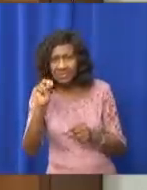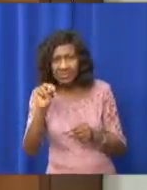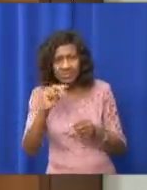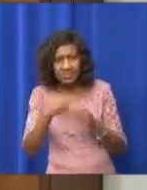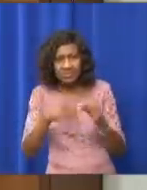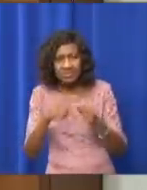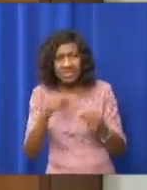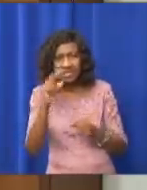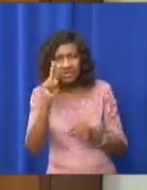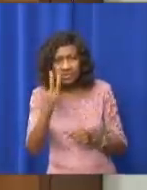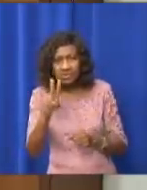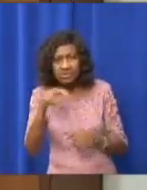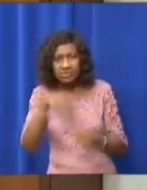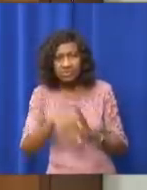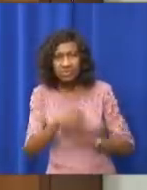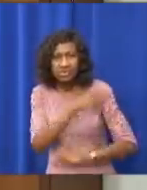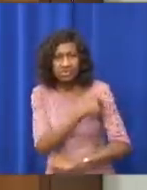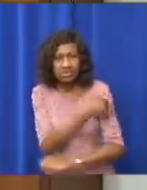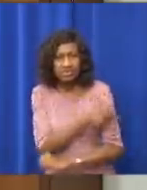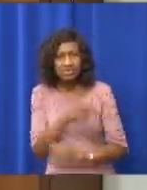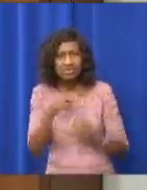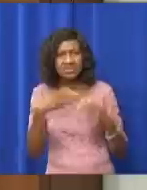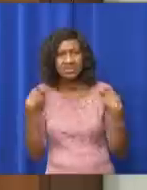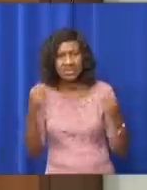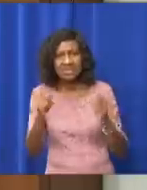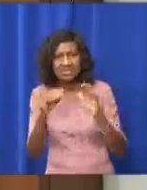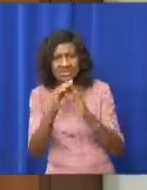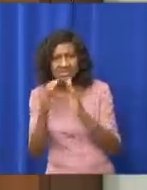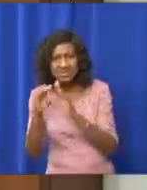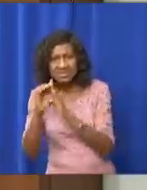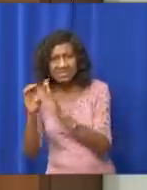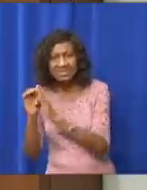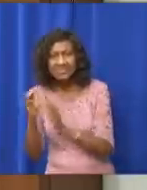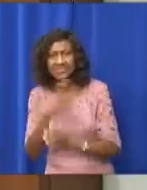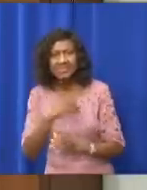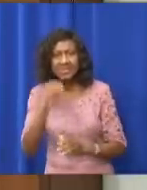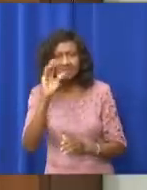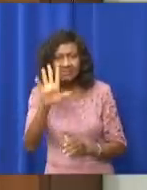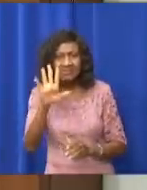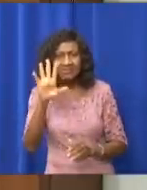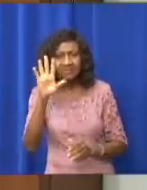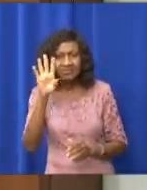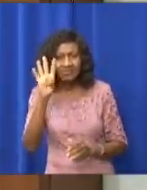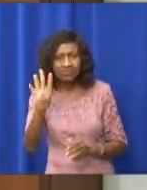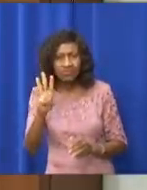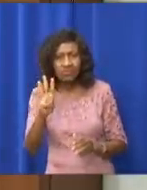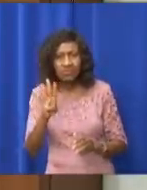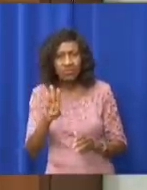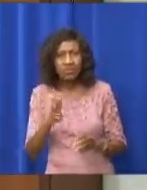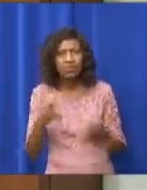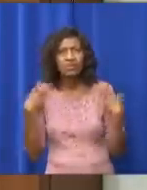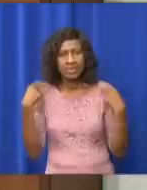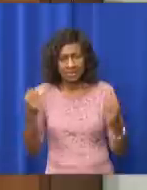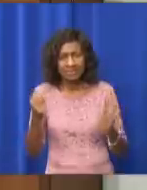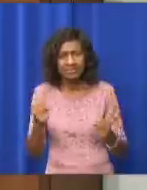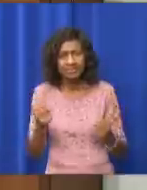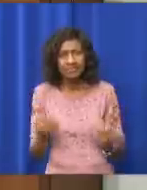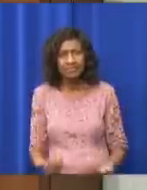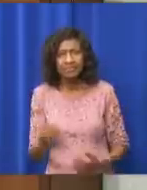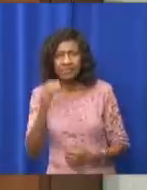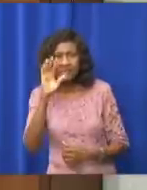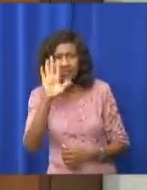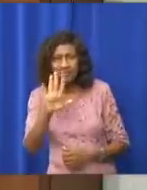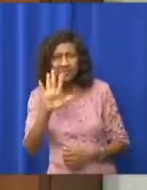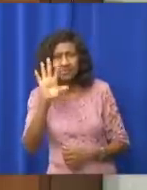at Health City for unrelated issues, and 54 recovered. There are 59 people currently